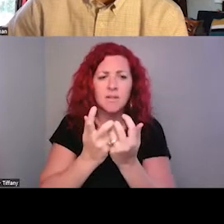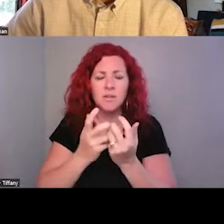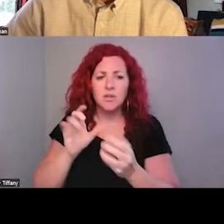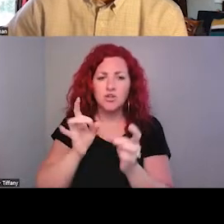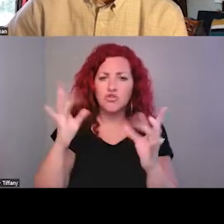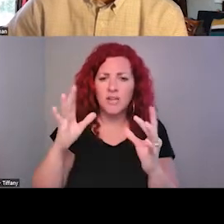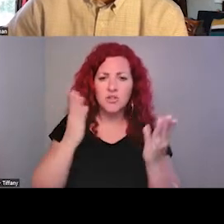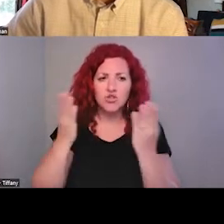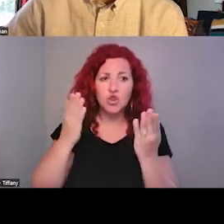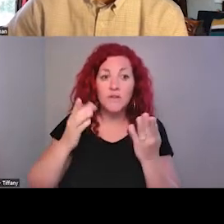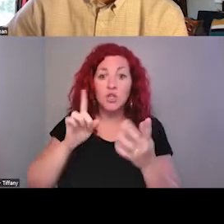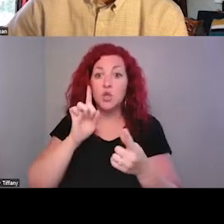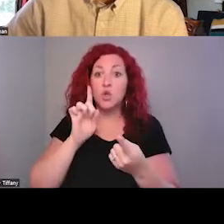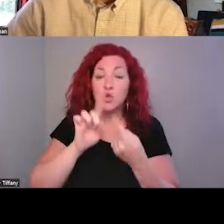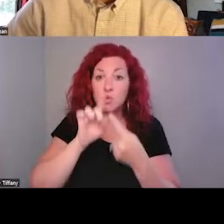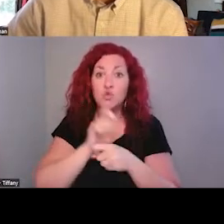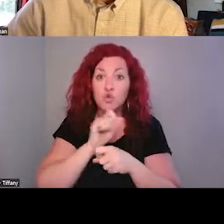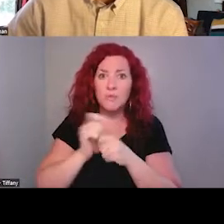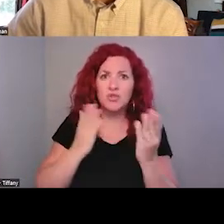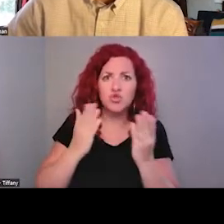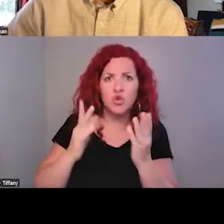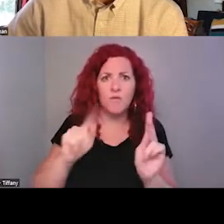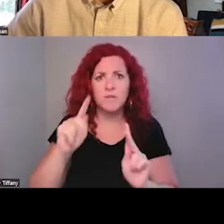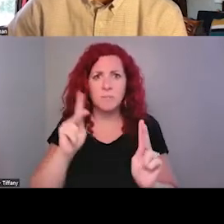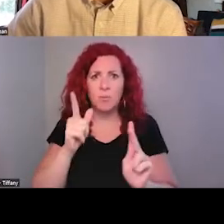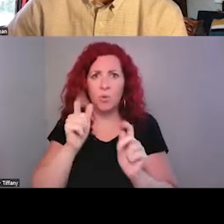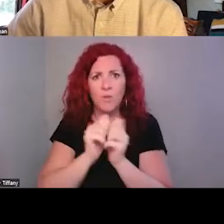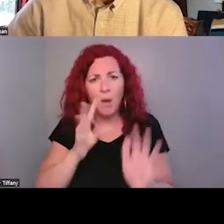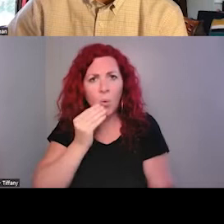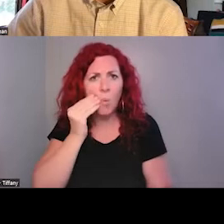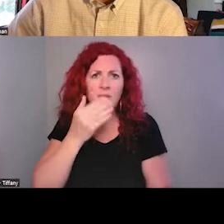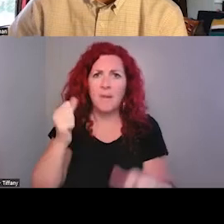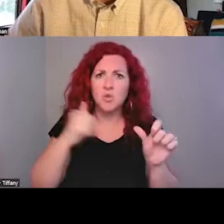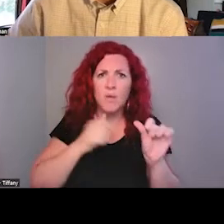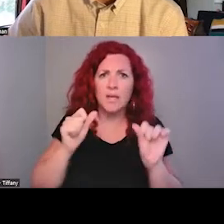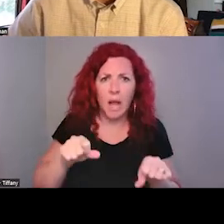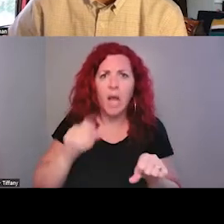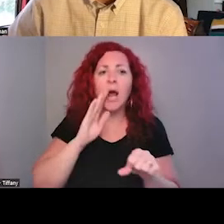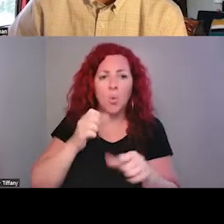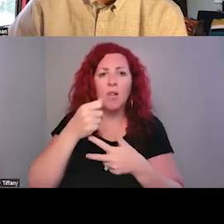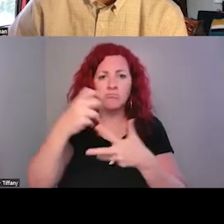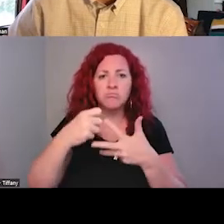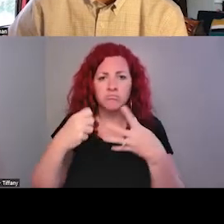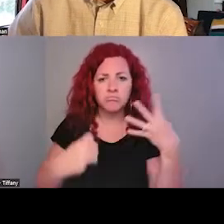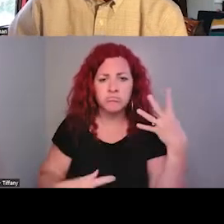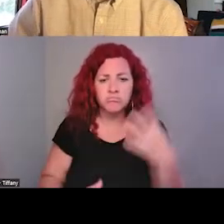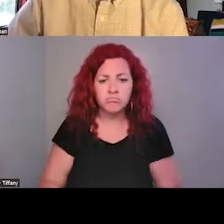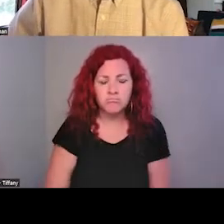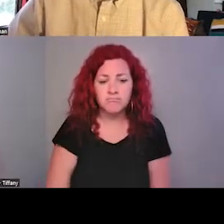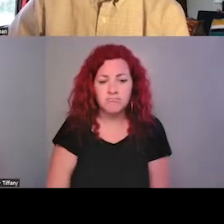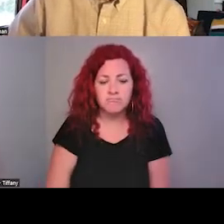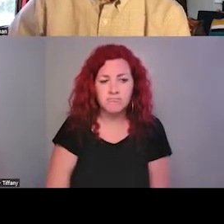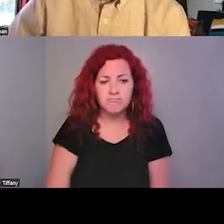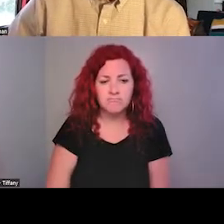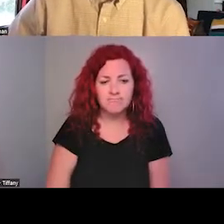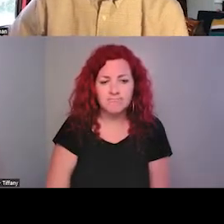best serve people who are experiencing homelessness? And I'll go through each component of the continuum. So next slide, please. So